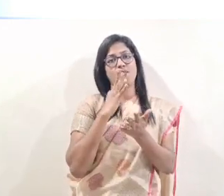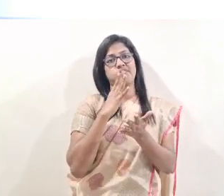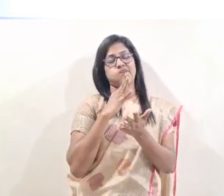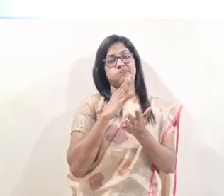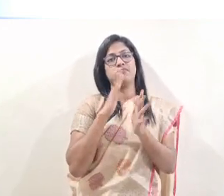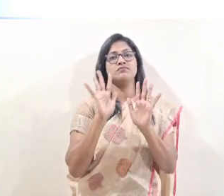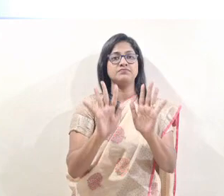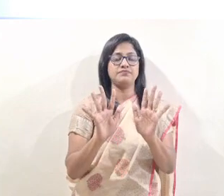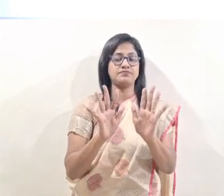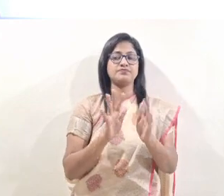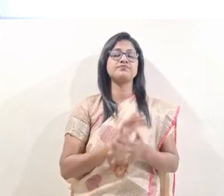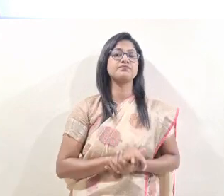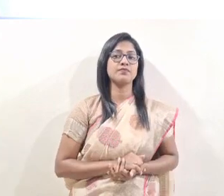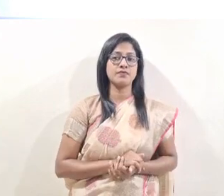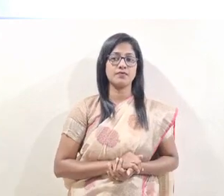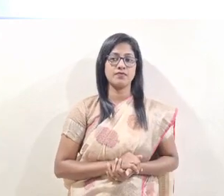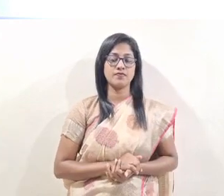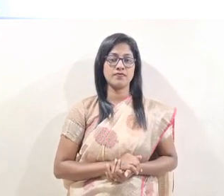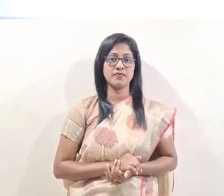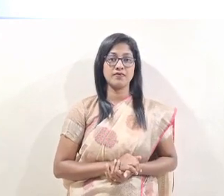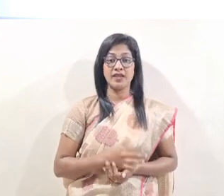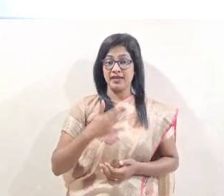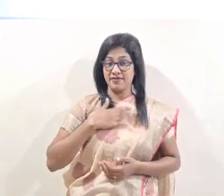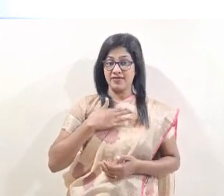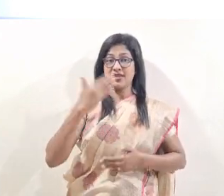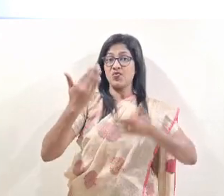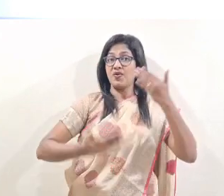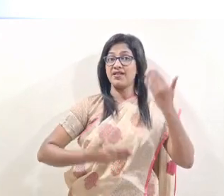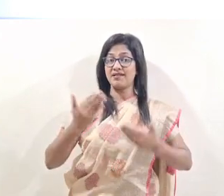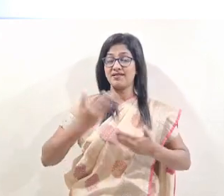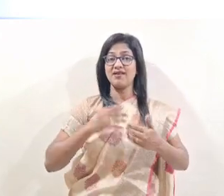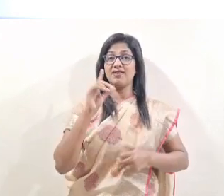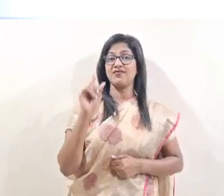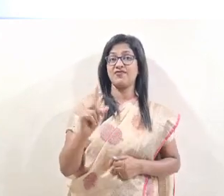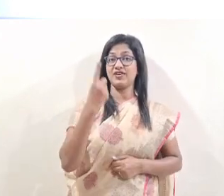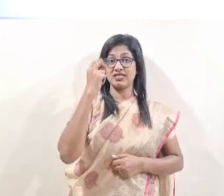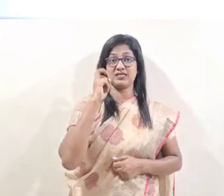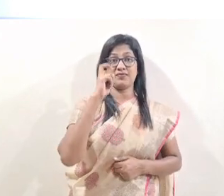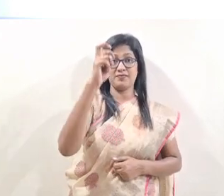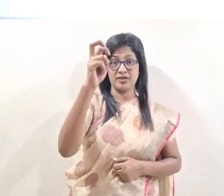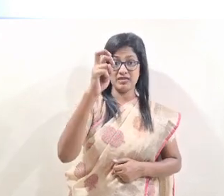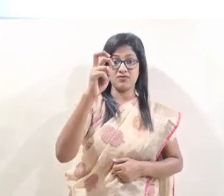And we are the first metro, in